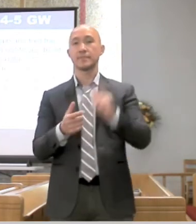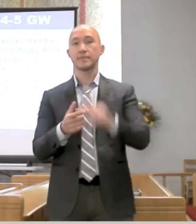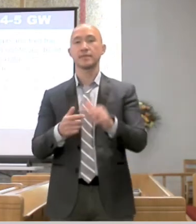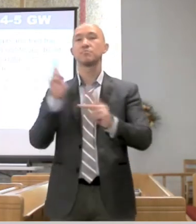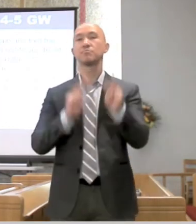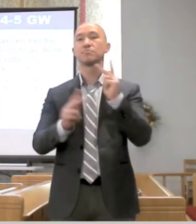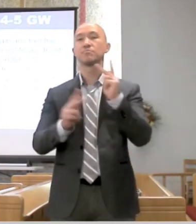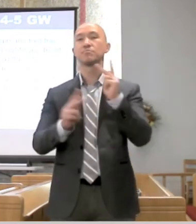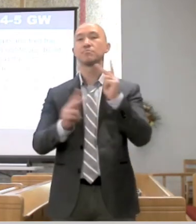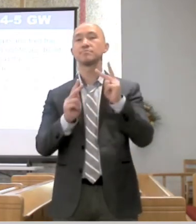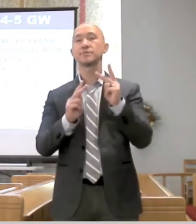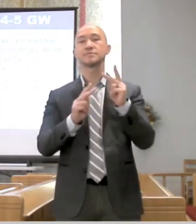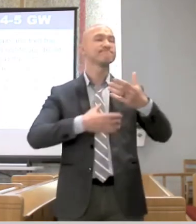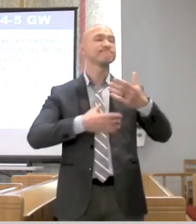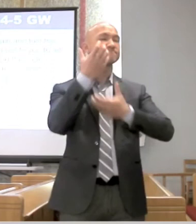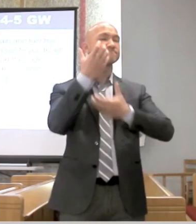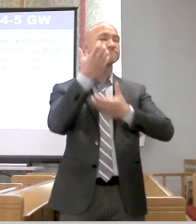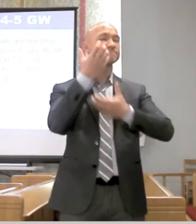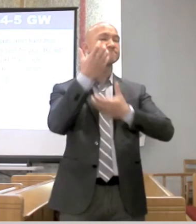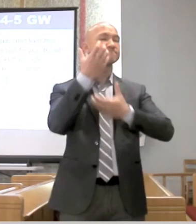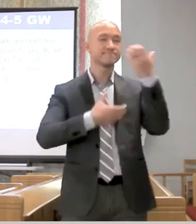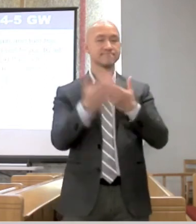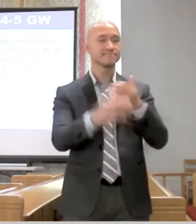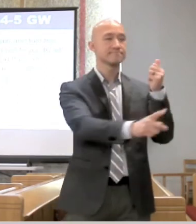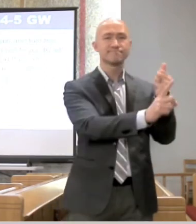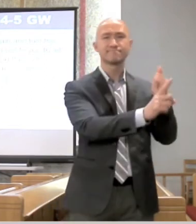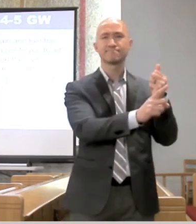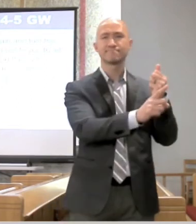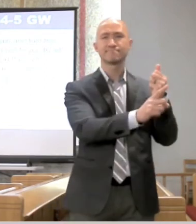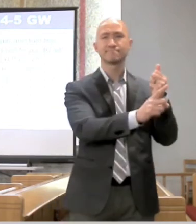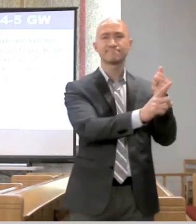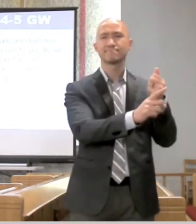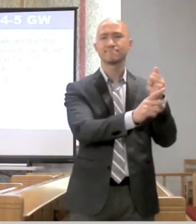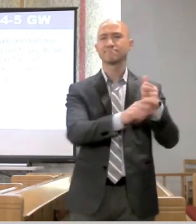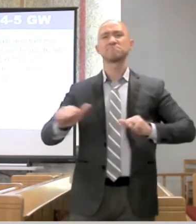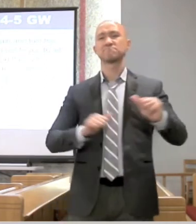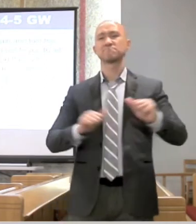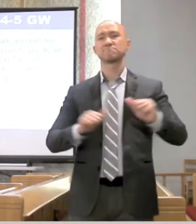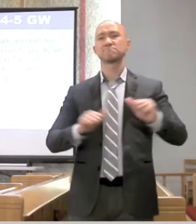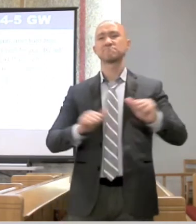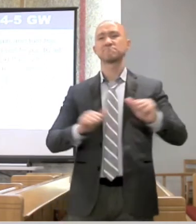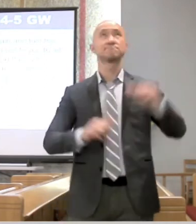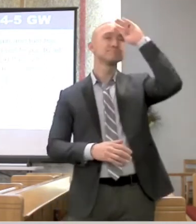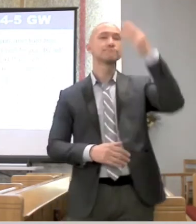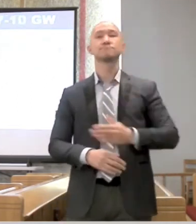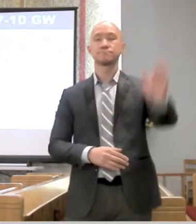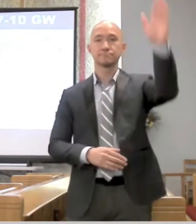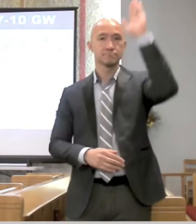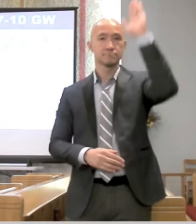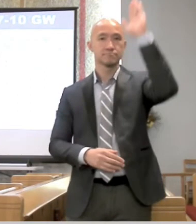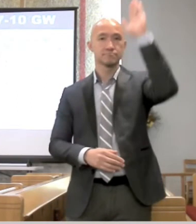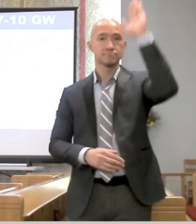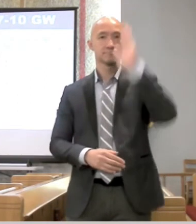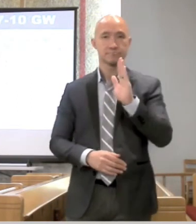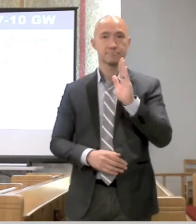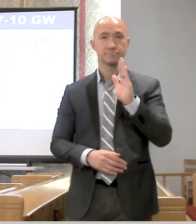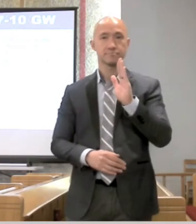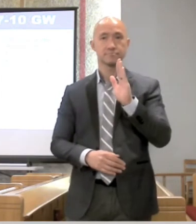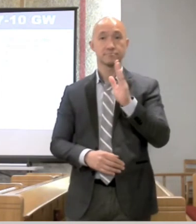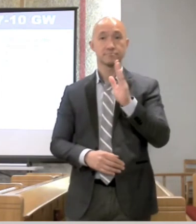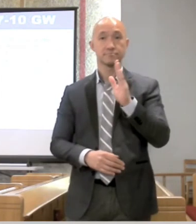God. Some of them told Pilate. So that apparently put a little bit more of the fear of God in